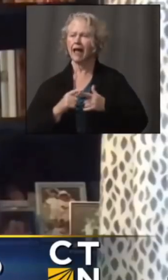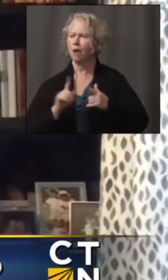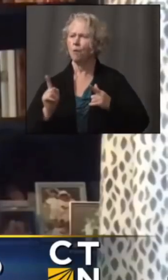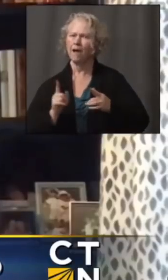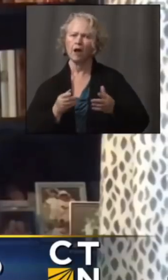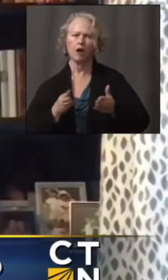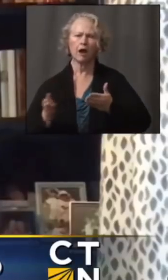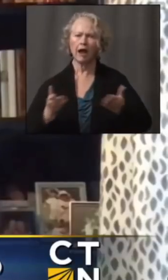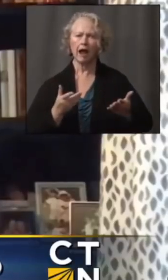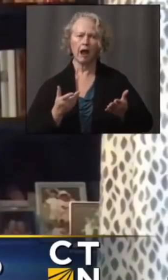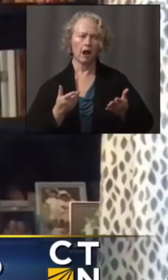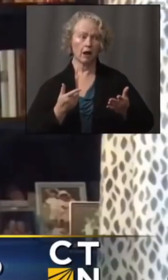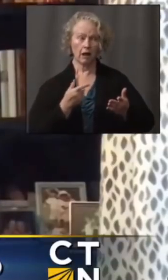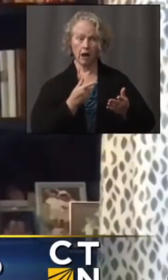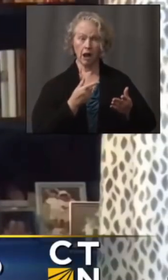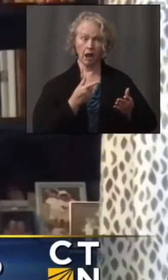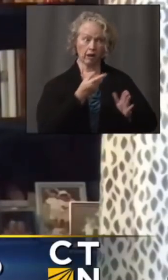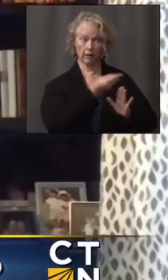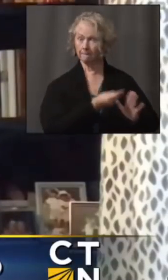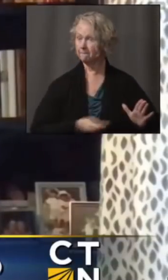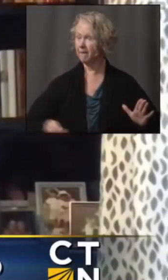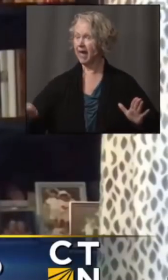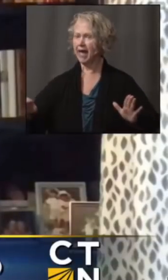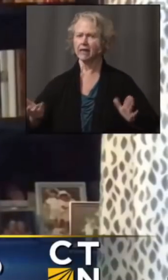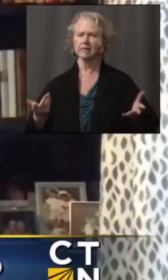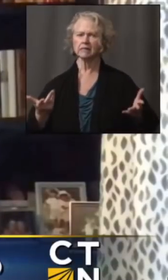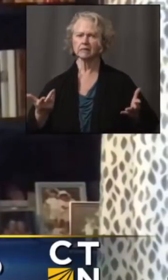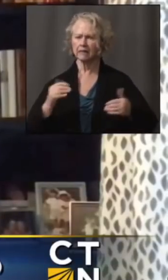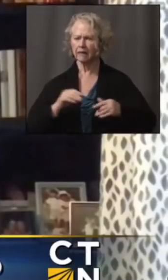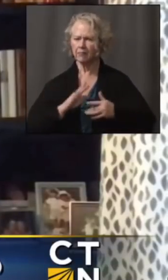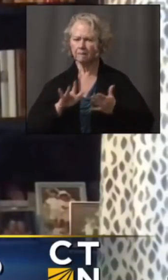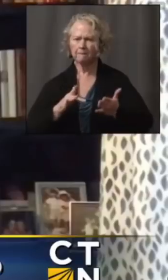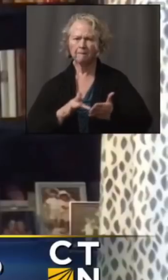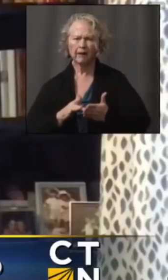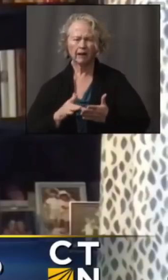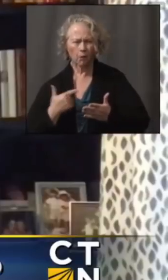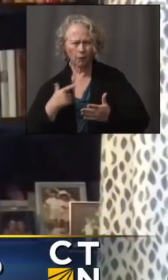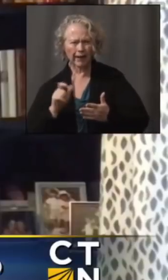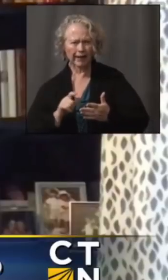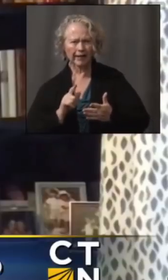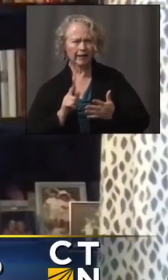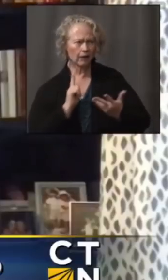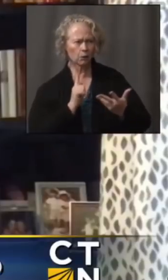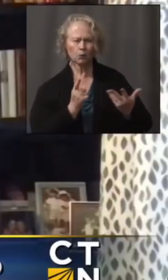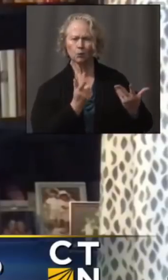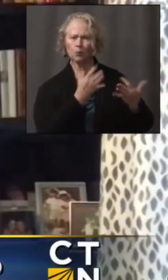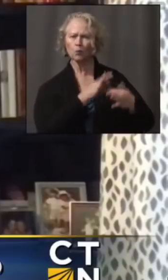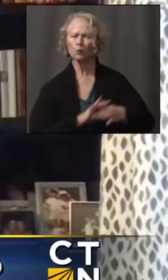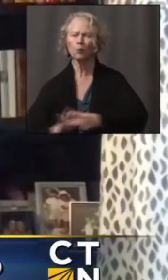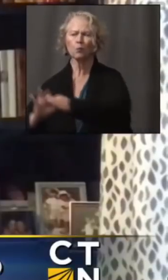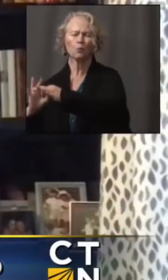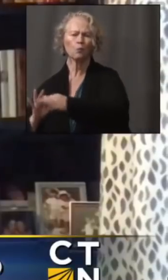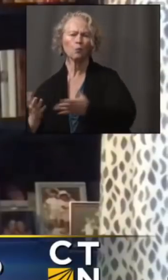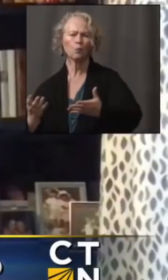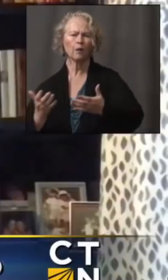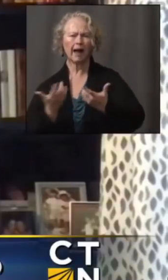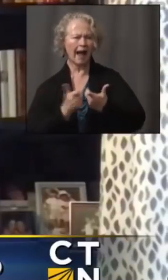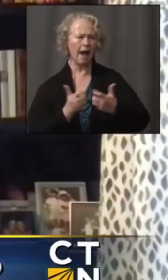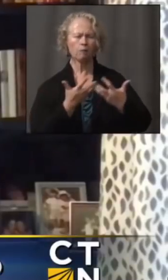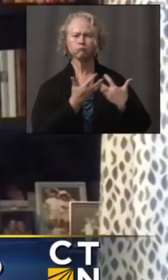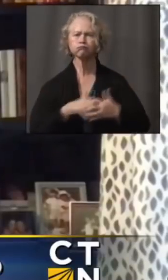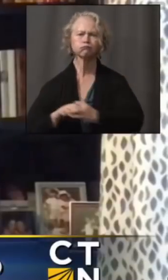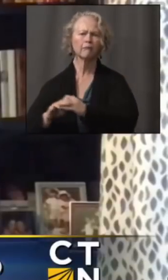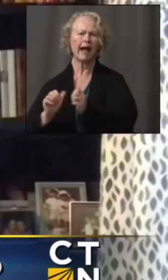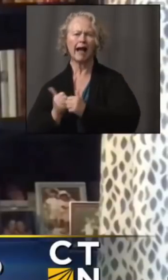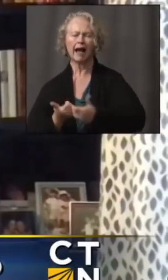the baton over right in the middle of this process. So the degree to which we can plan together now will make it much more effective on